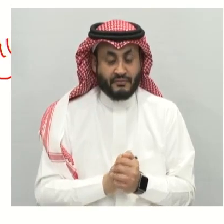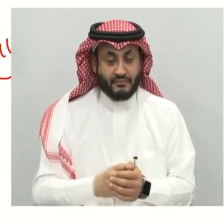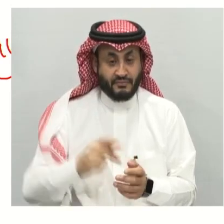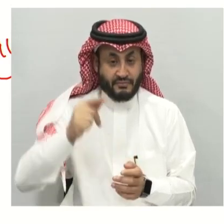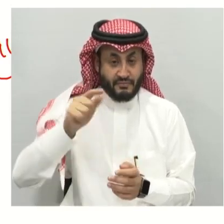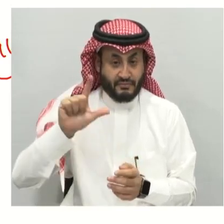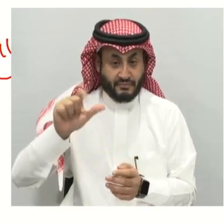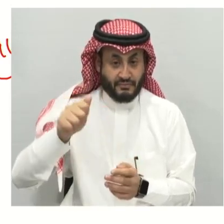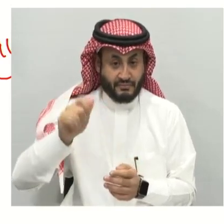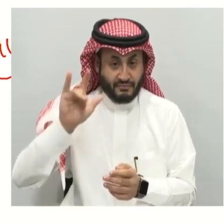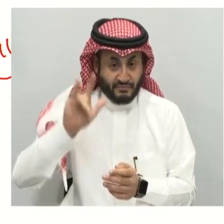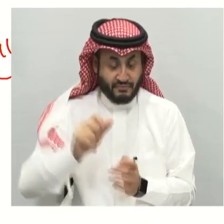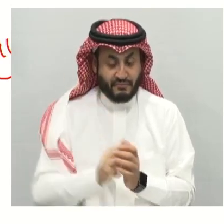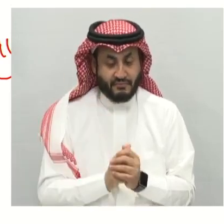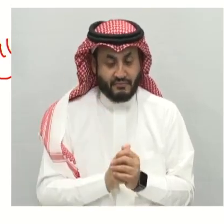play.